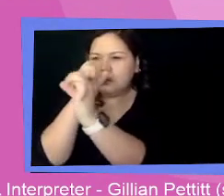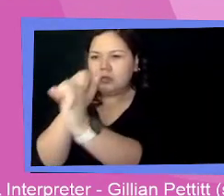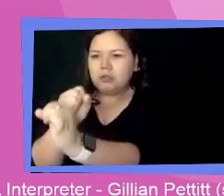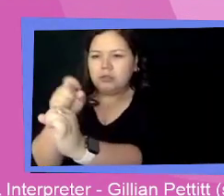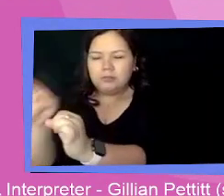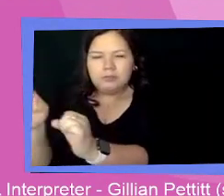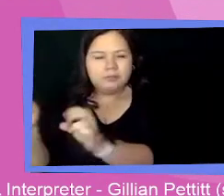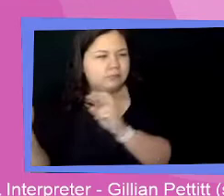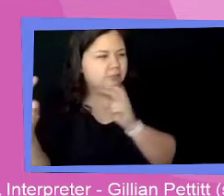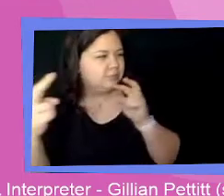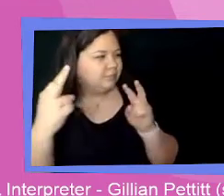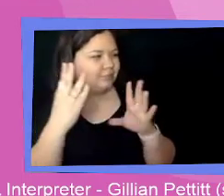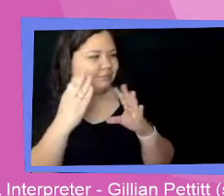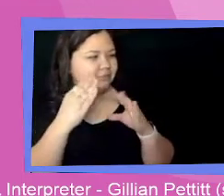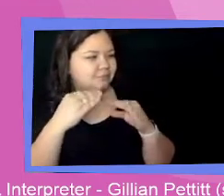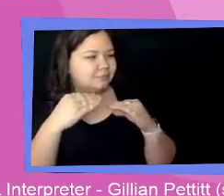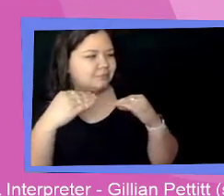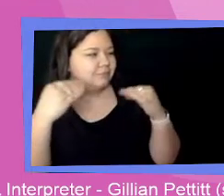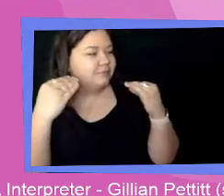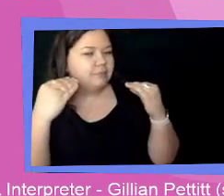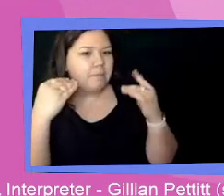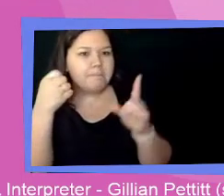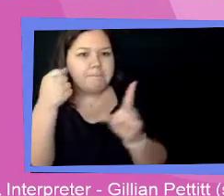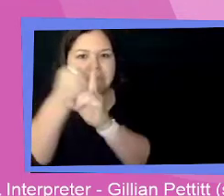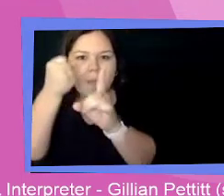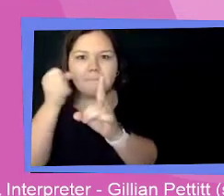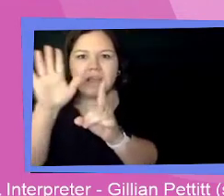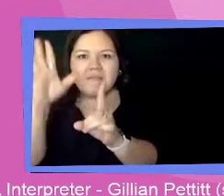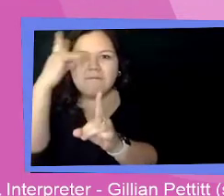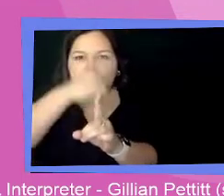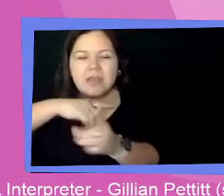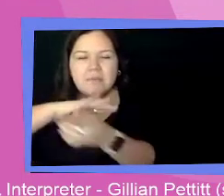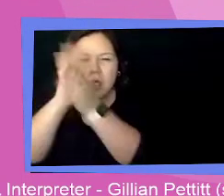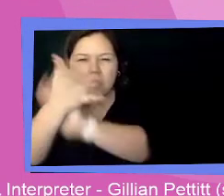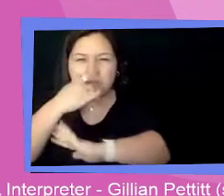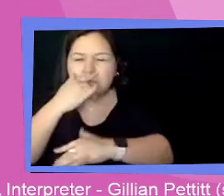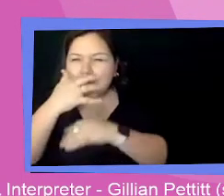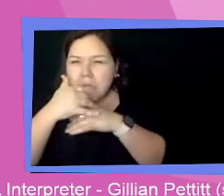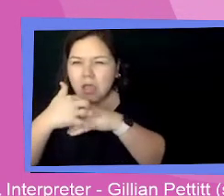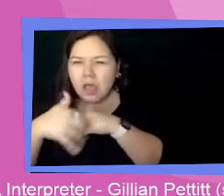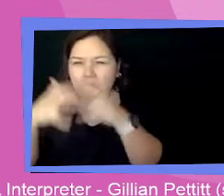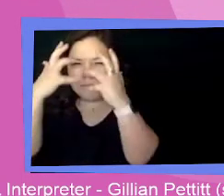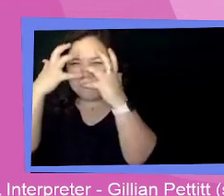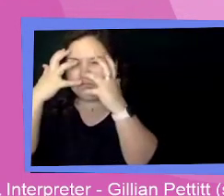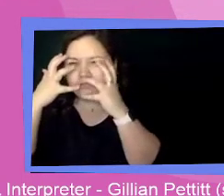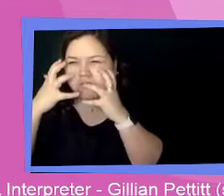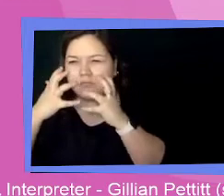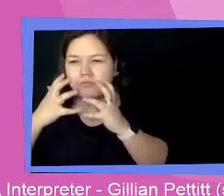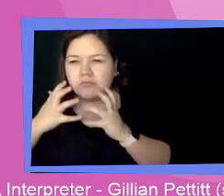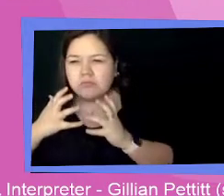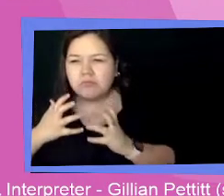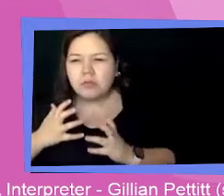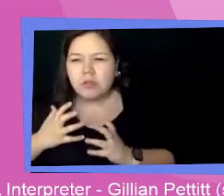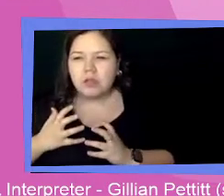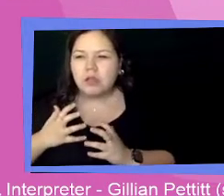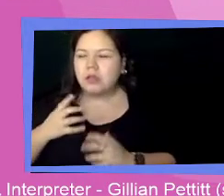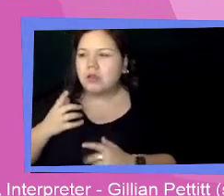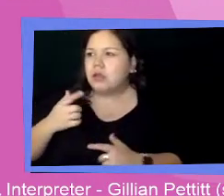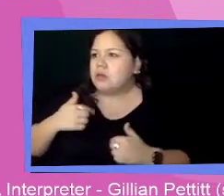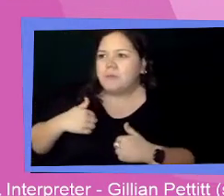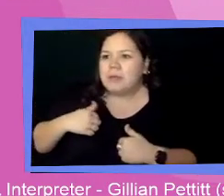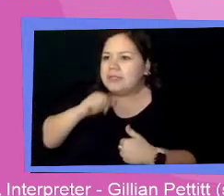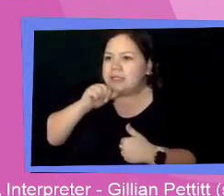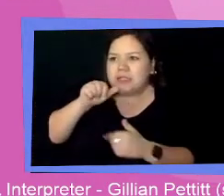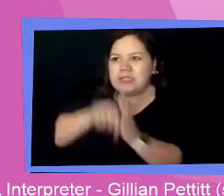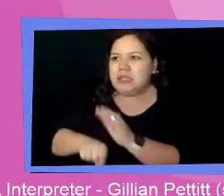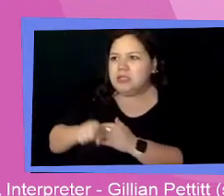smiles at me, and in the next, his face is streaked with blood. I didn't kill you, I